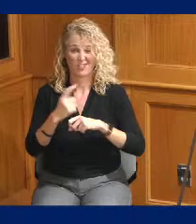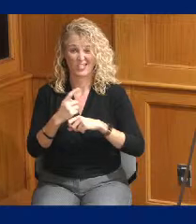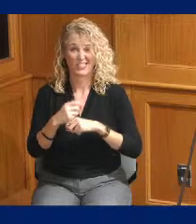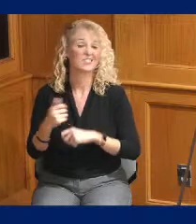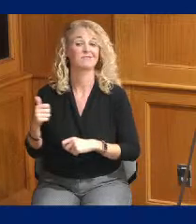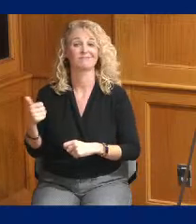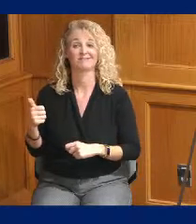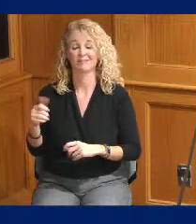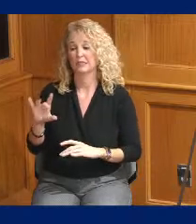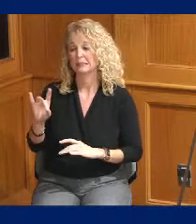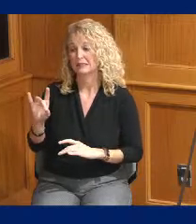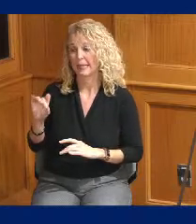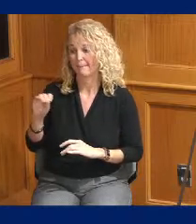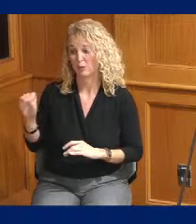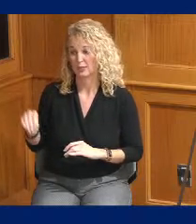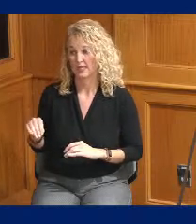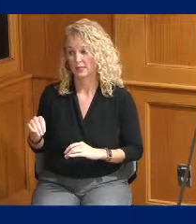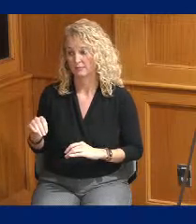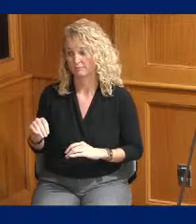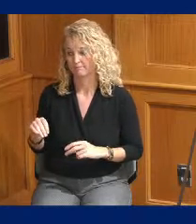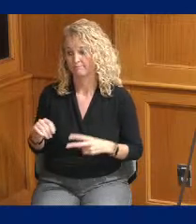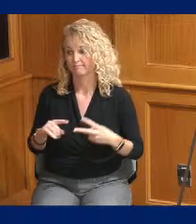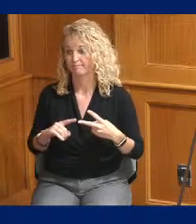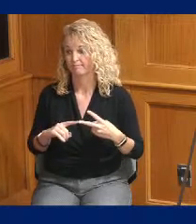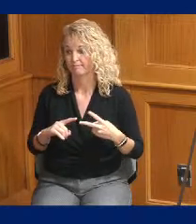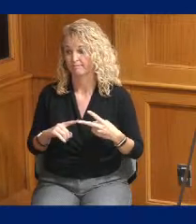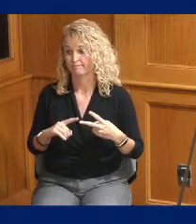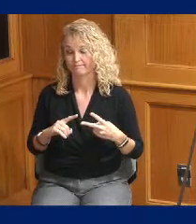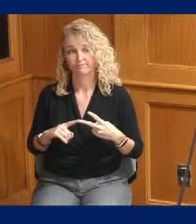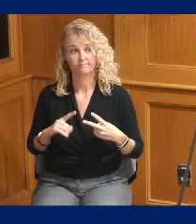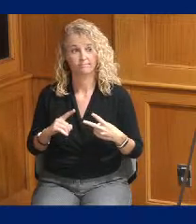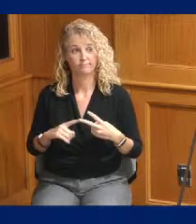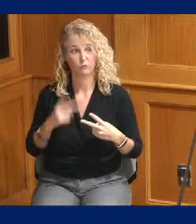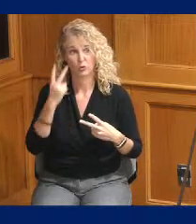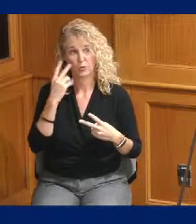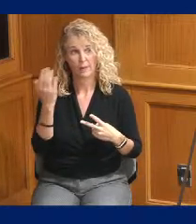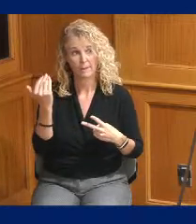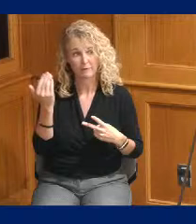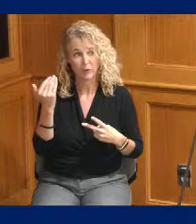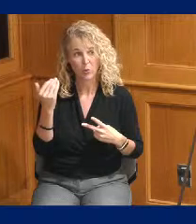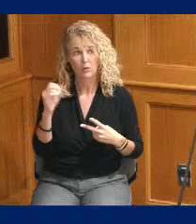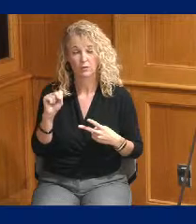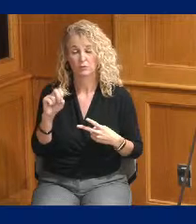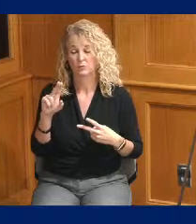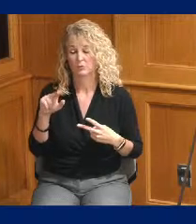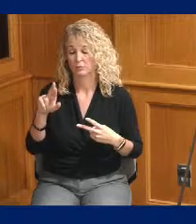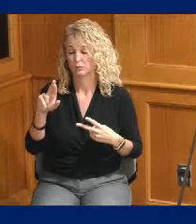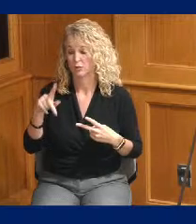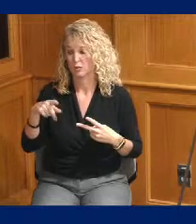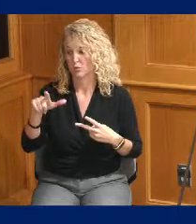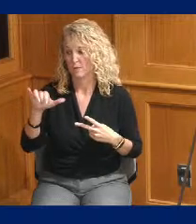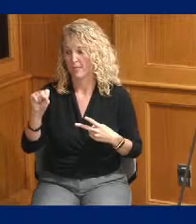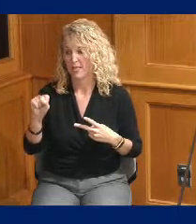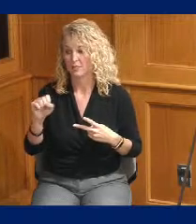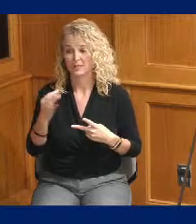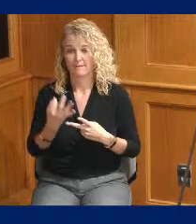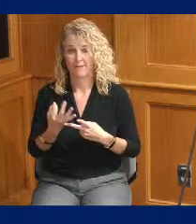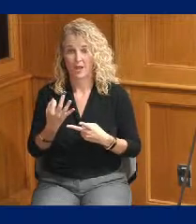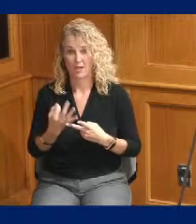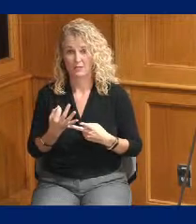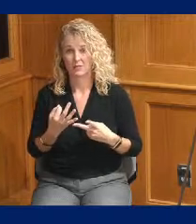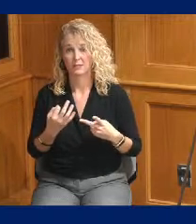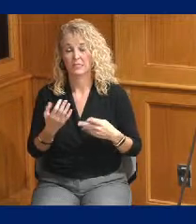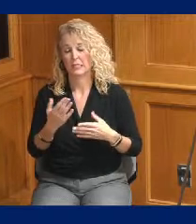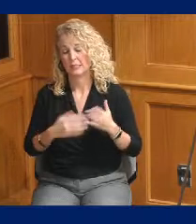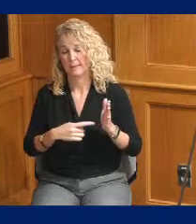annually almost 8%. And then, of course, as you saw that previous slide, given the surplus fund and some debt that